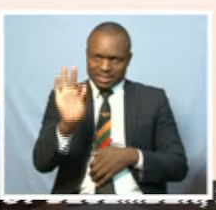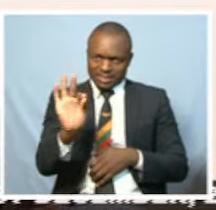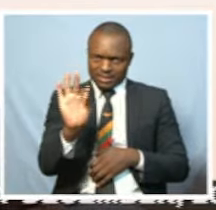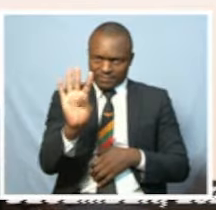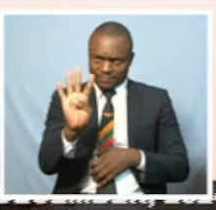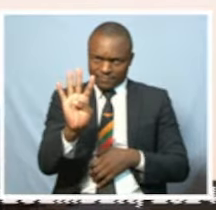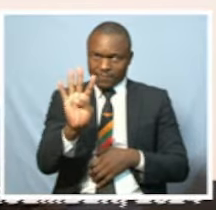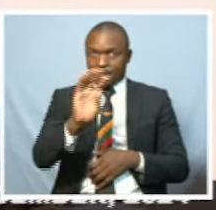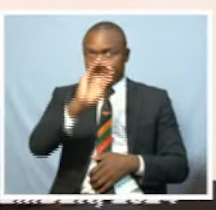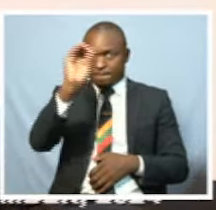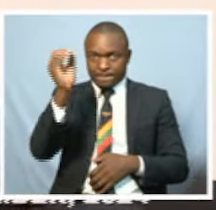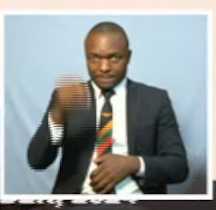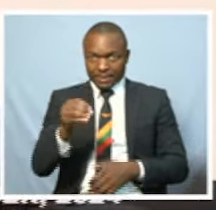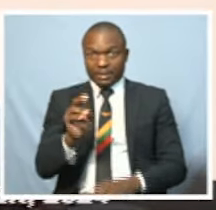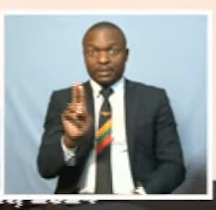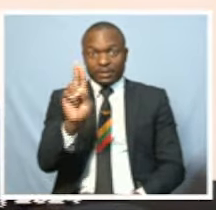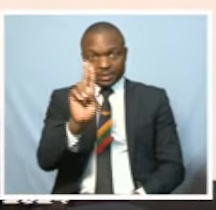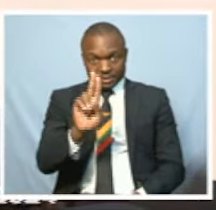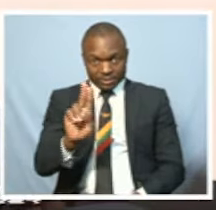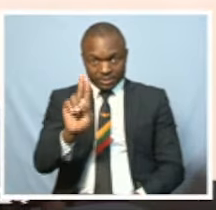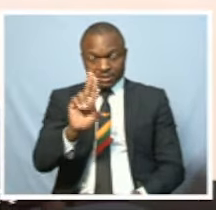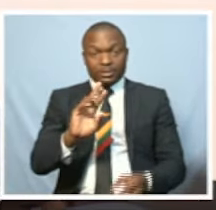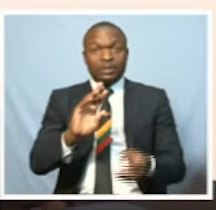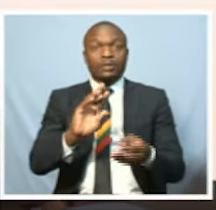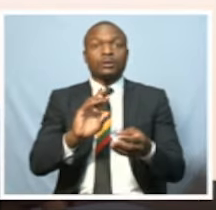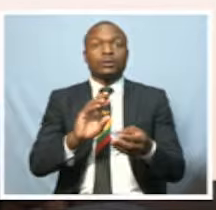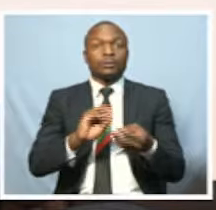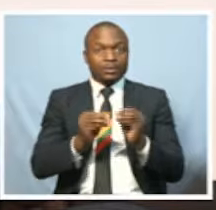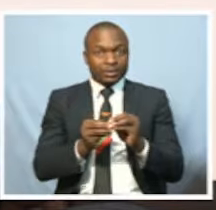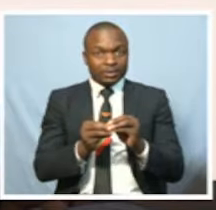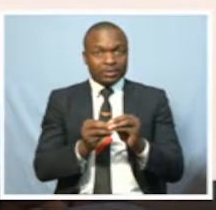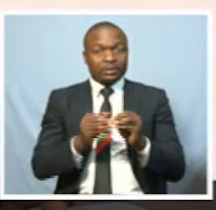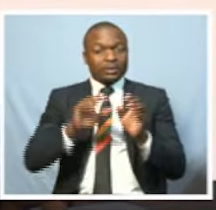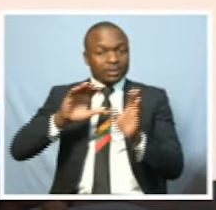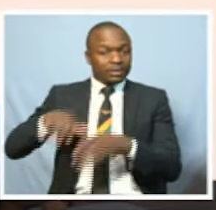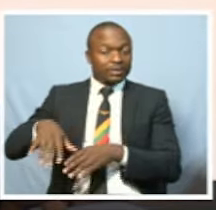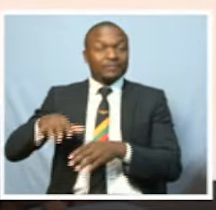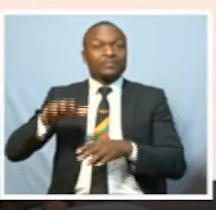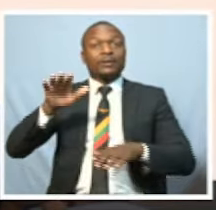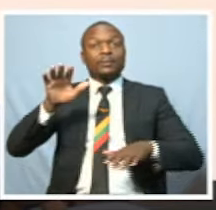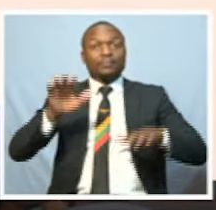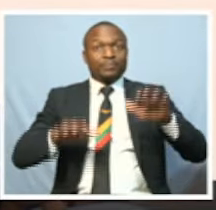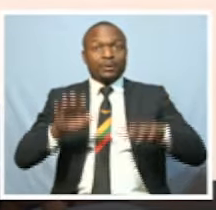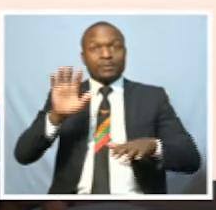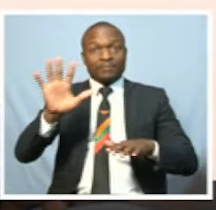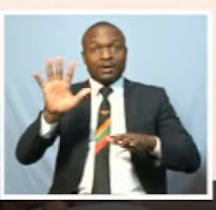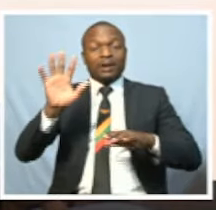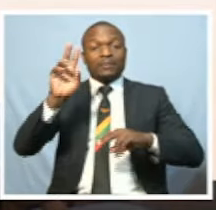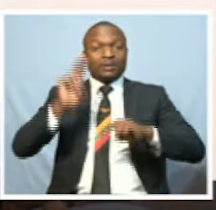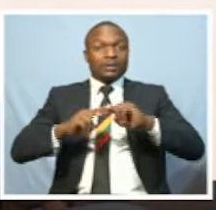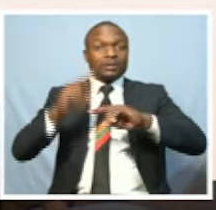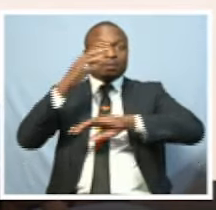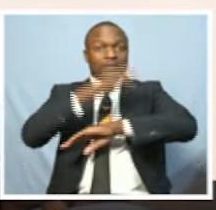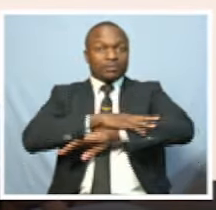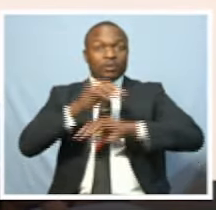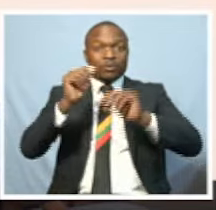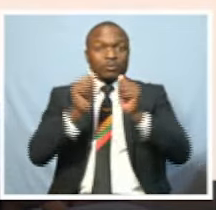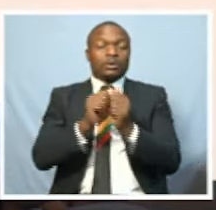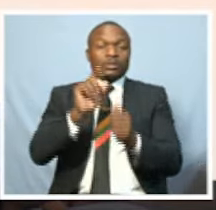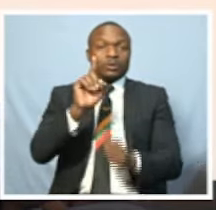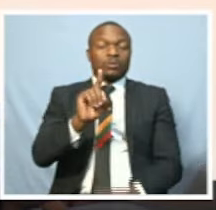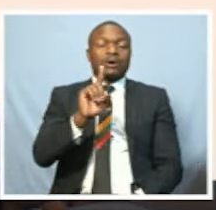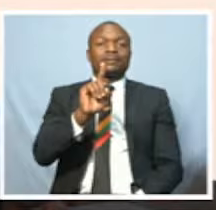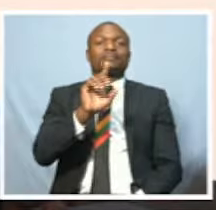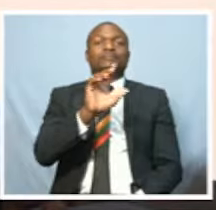94% utilization rate, leaving a balance of 5 desks. Now, instead of saying 5 desks with 155,